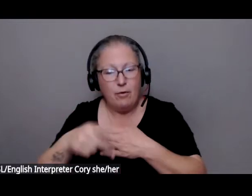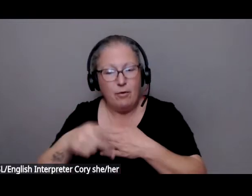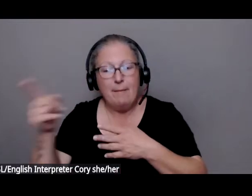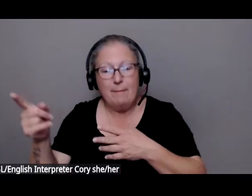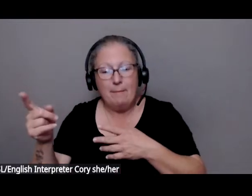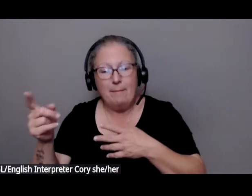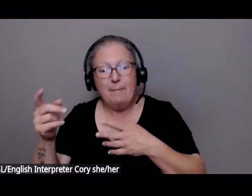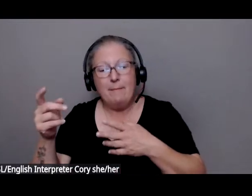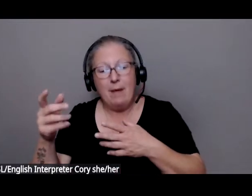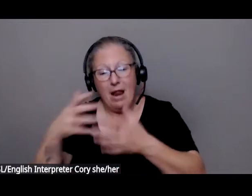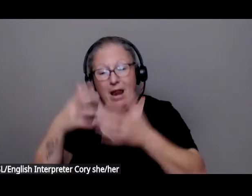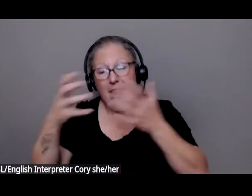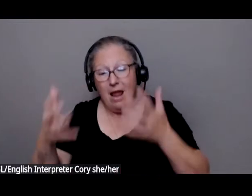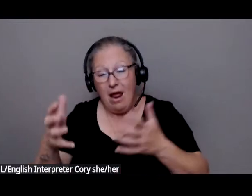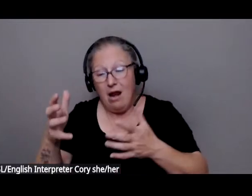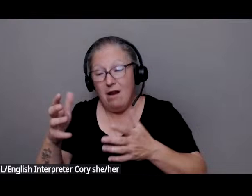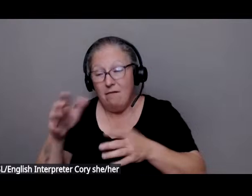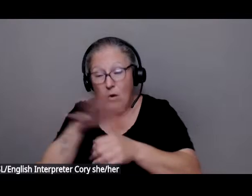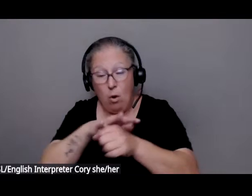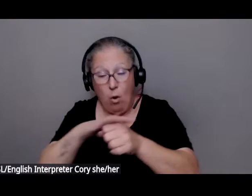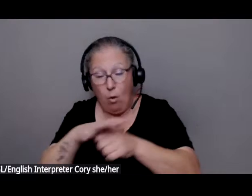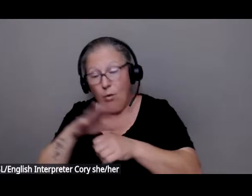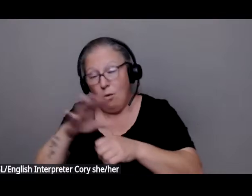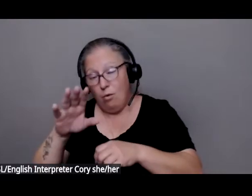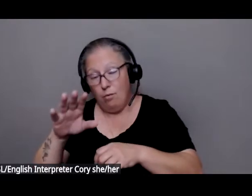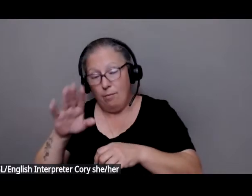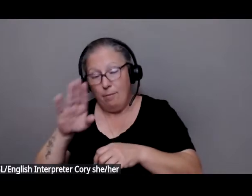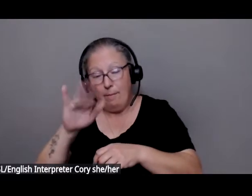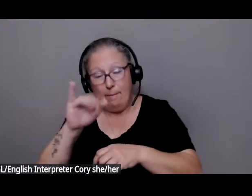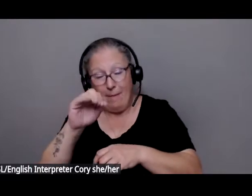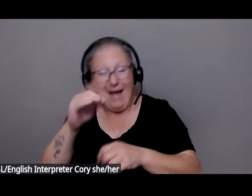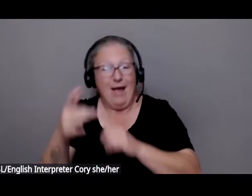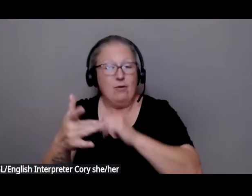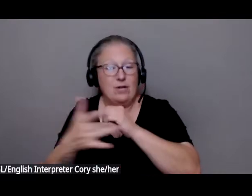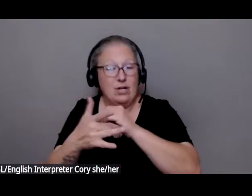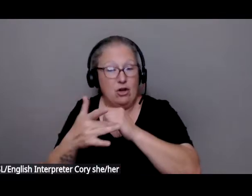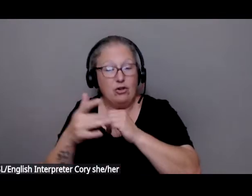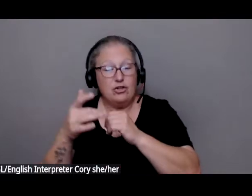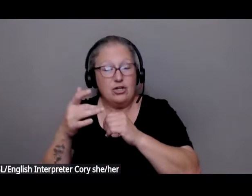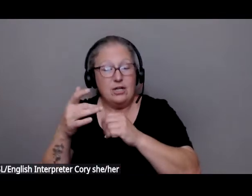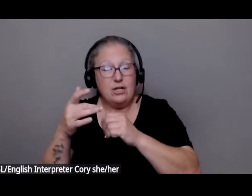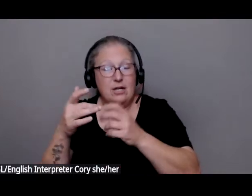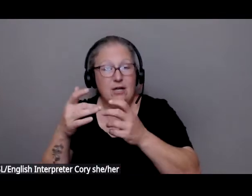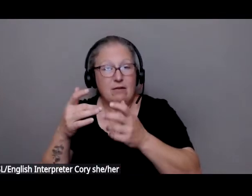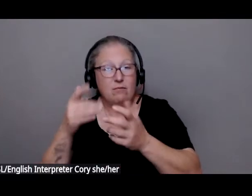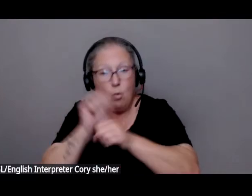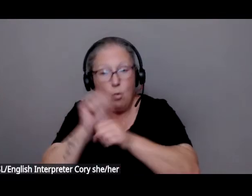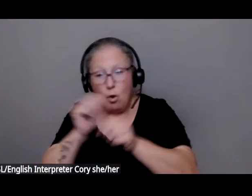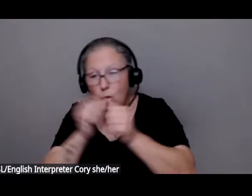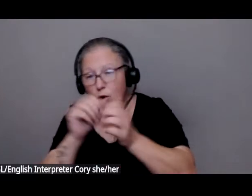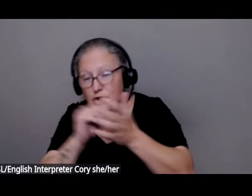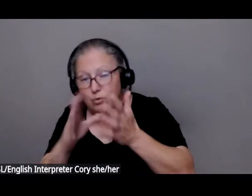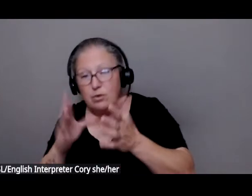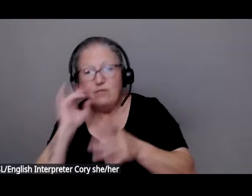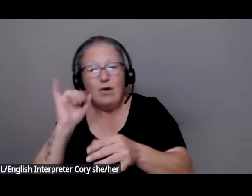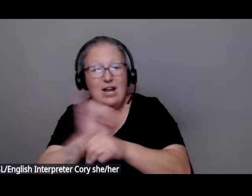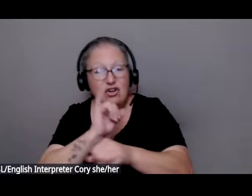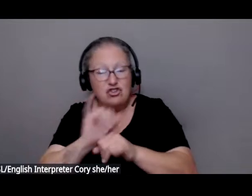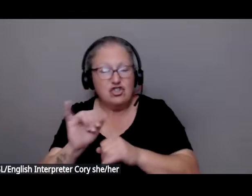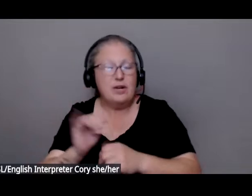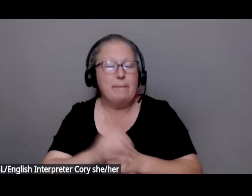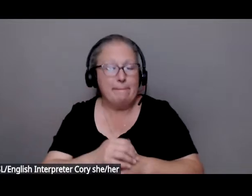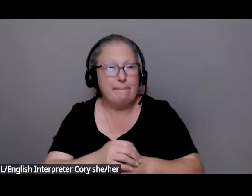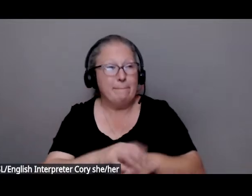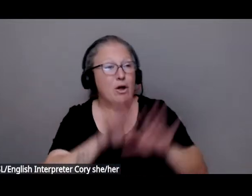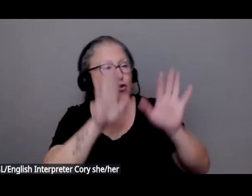lot of these local biotechnology firms to work with students and have internships with them. Yeah,